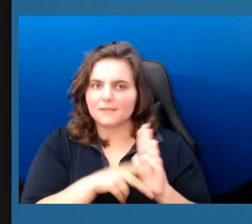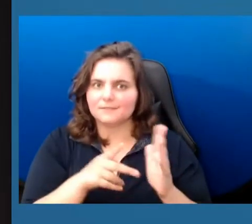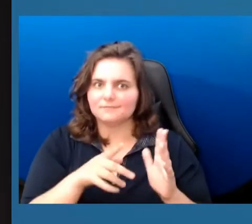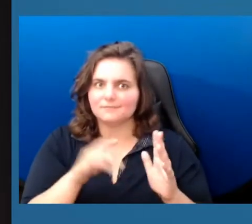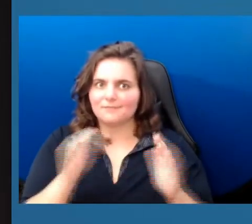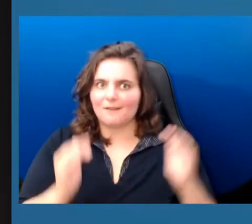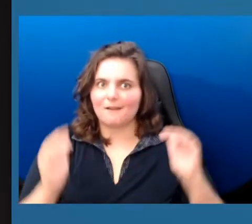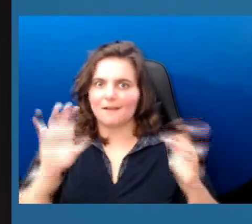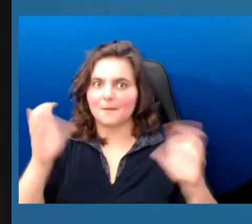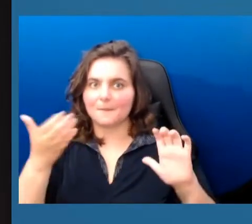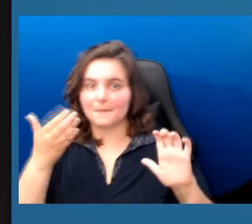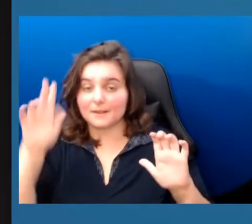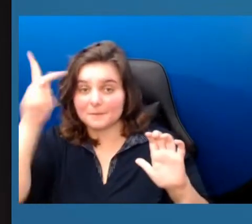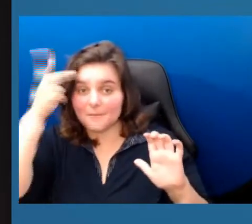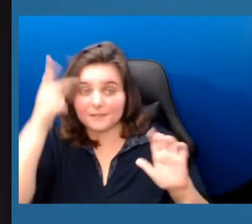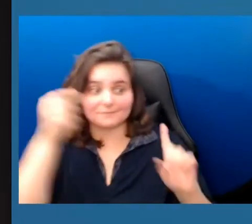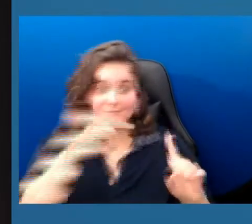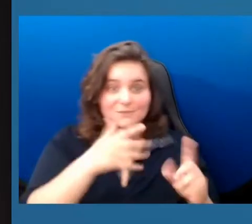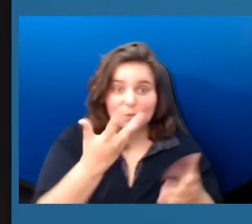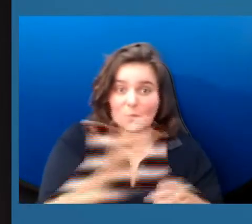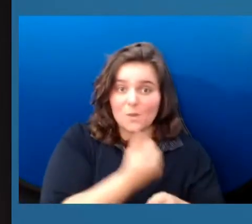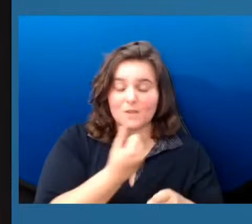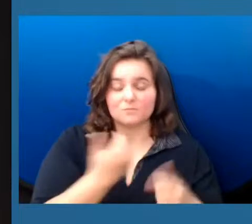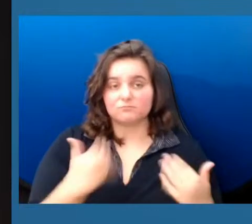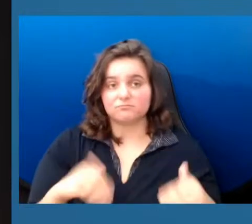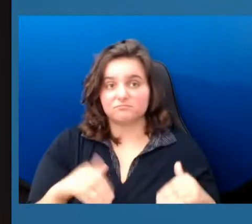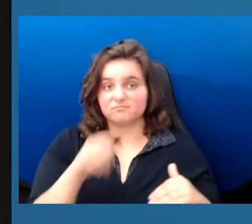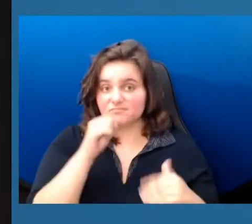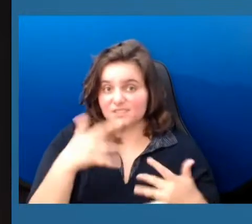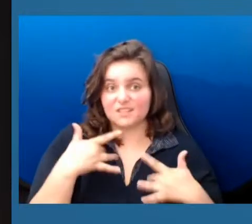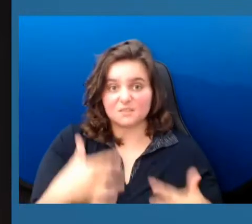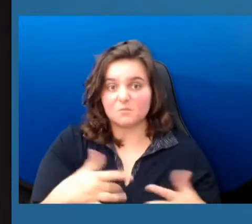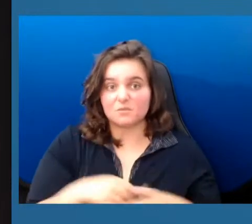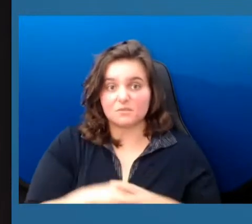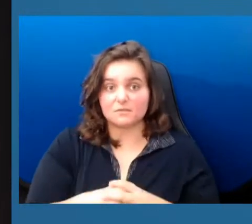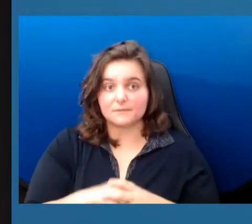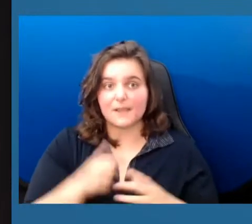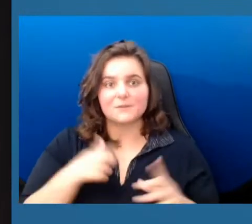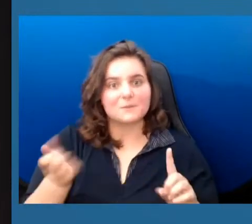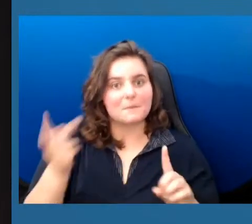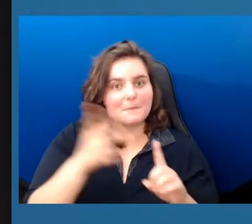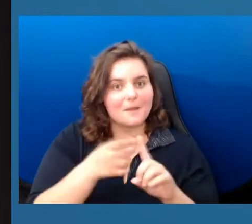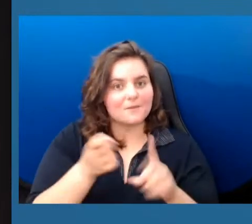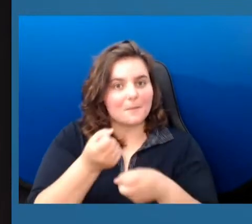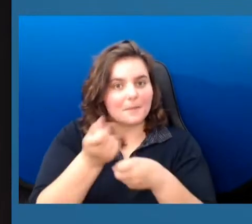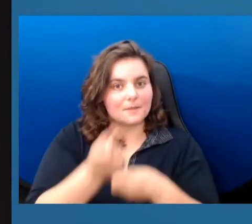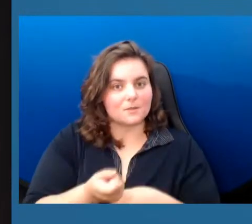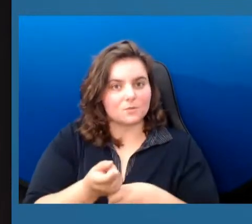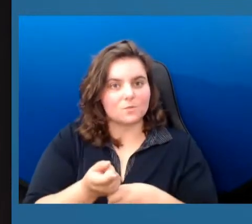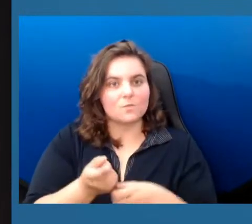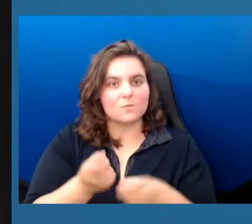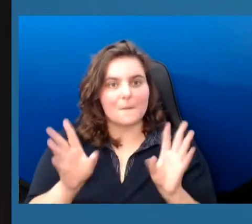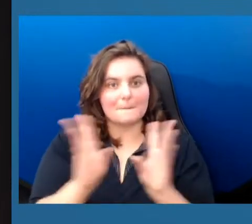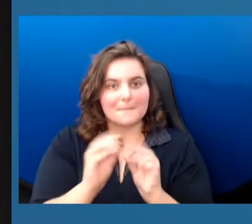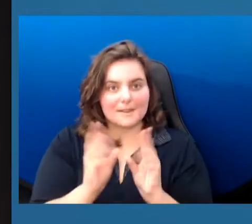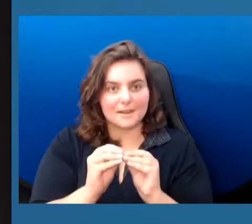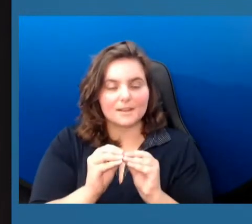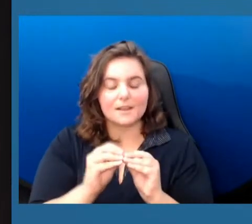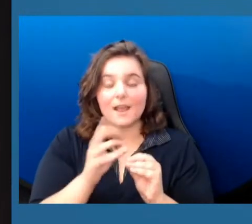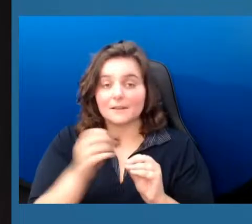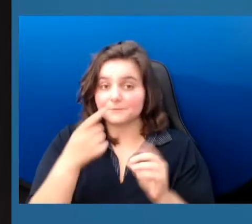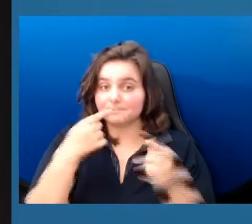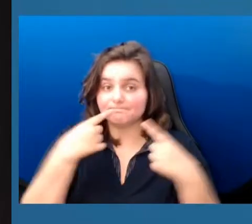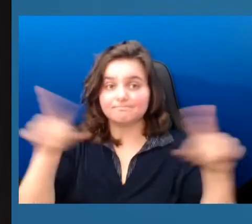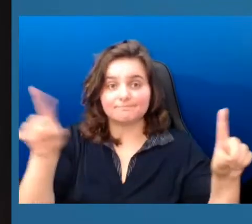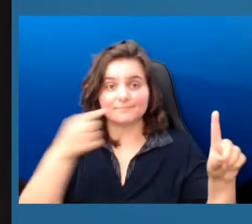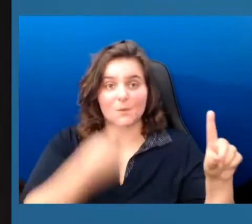done. I just got back from the National Association of State Chambers annual meeting, and I got to tell them that one of the things that we accomplished